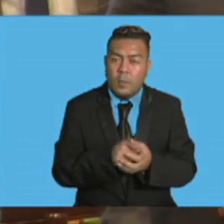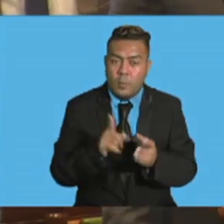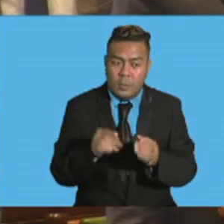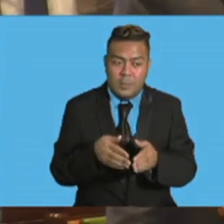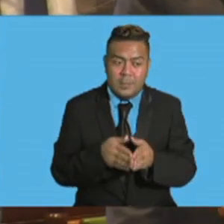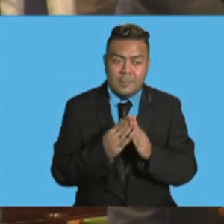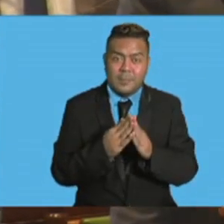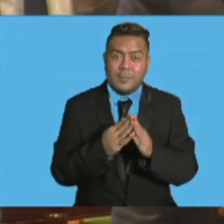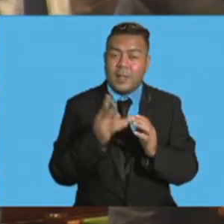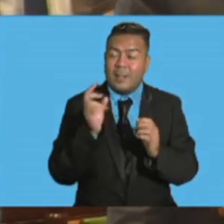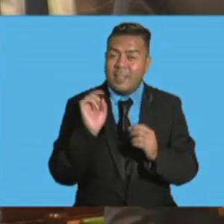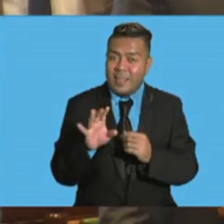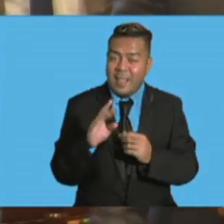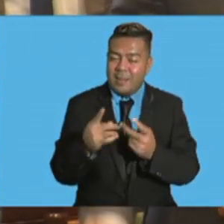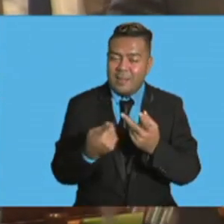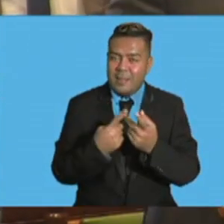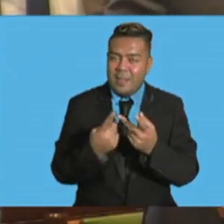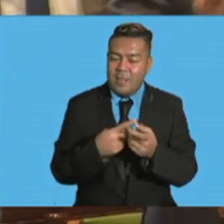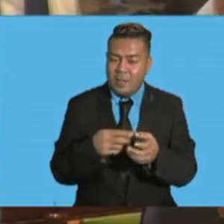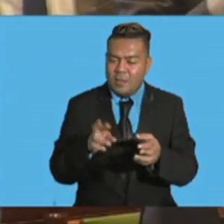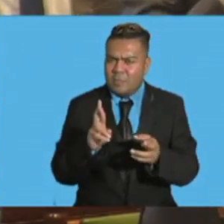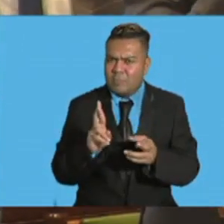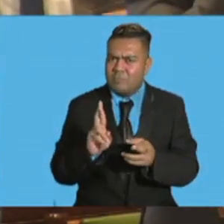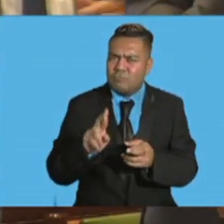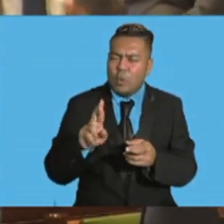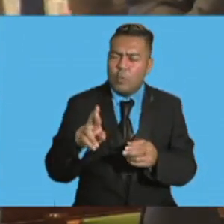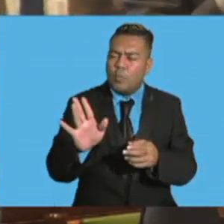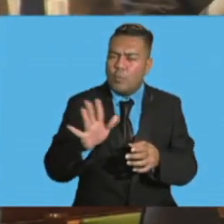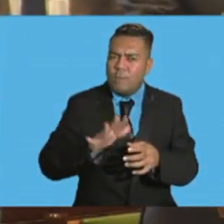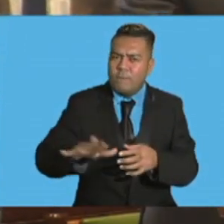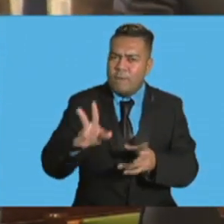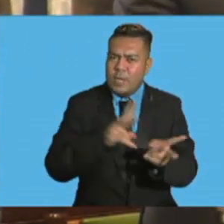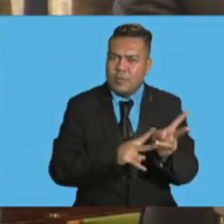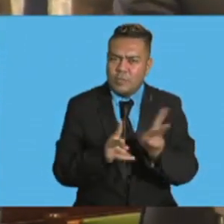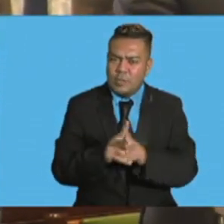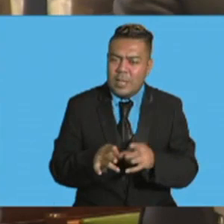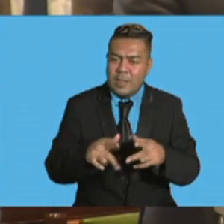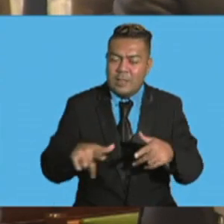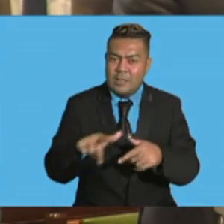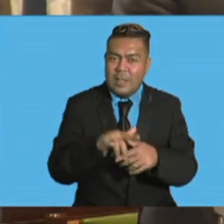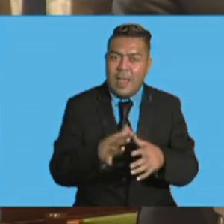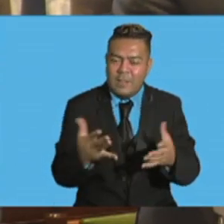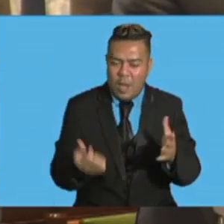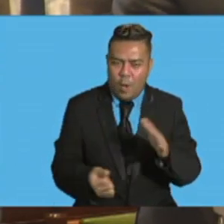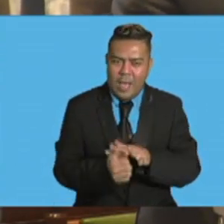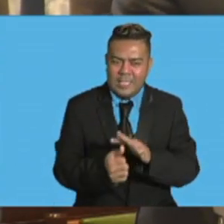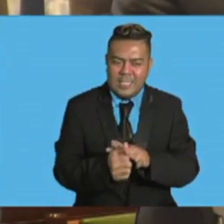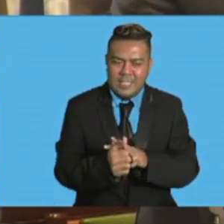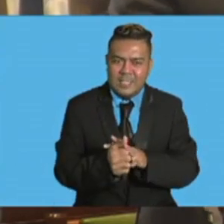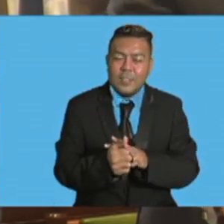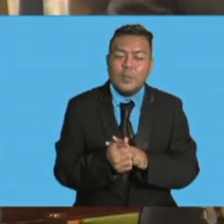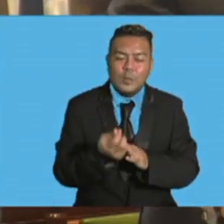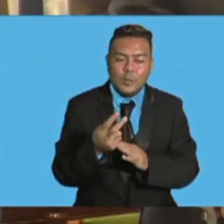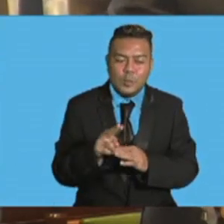we've got about 10 other remote villages and locations that will be now having access to the hybrid